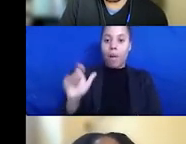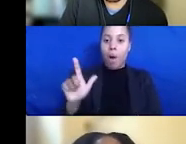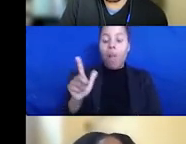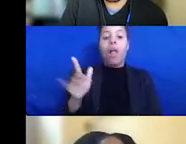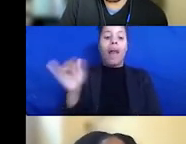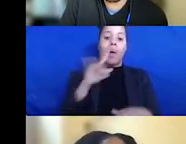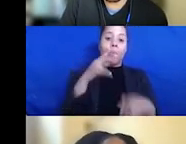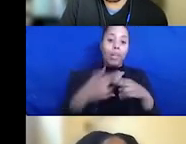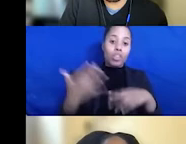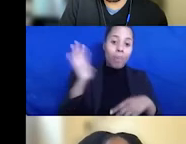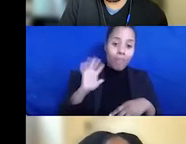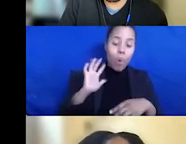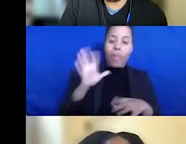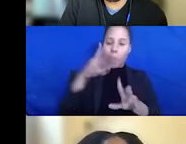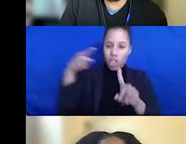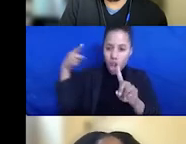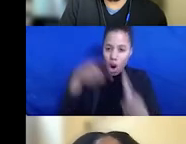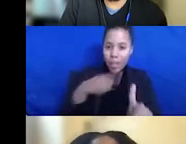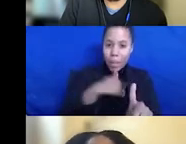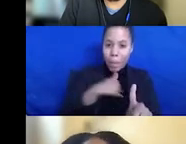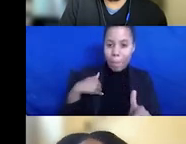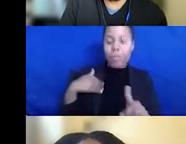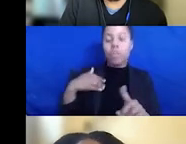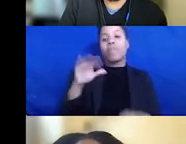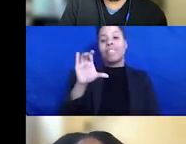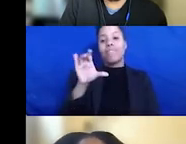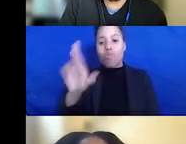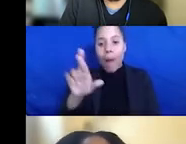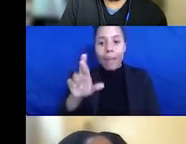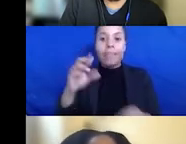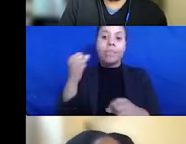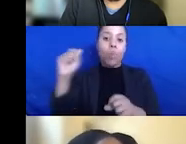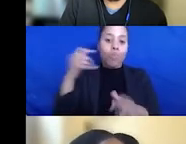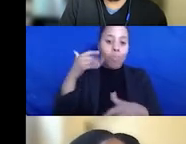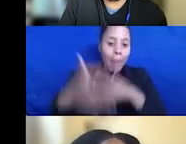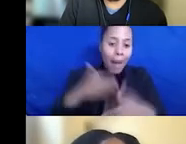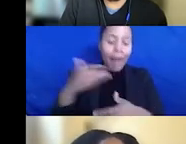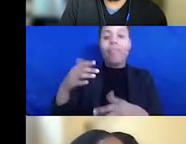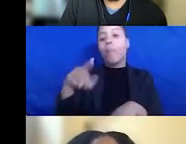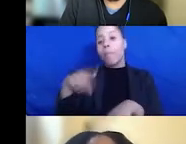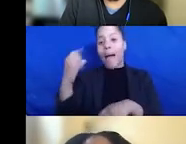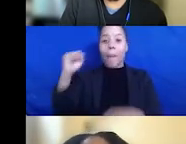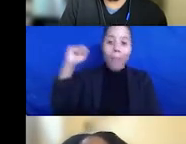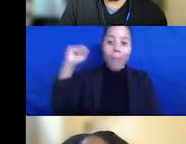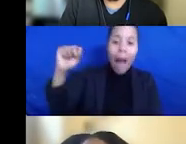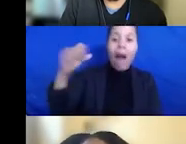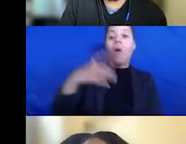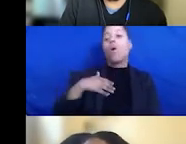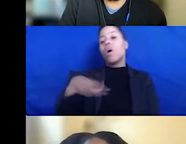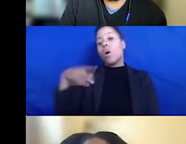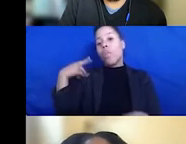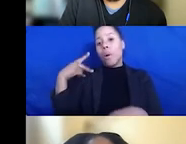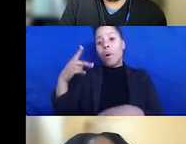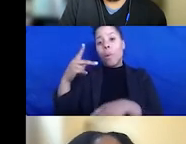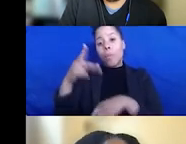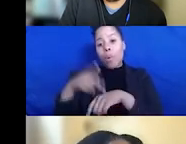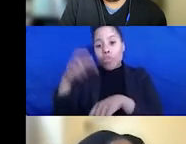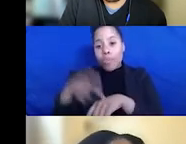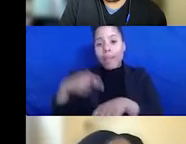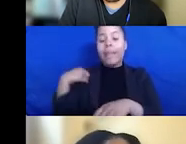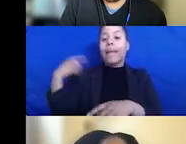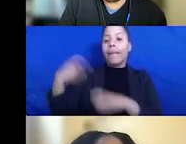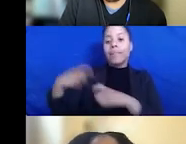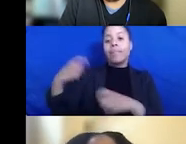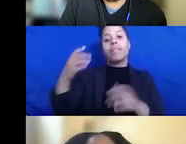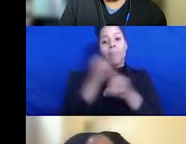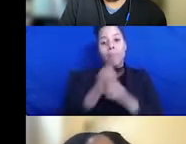targeted members of the civil rights movement, the Black Power struggle, the anti-war movement, the Puerto Rican independence movement, the Young